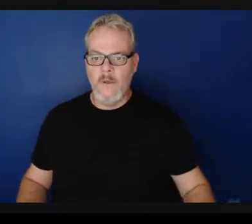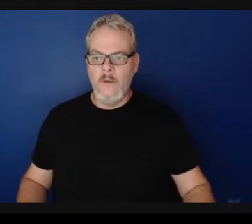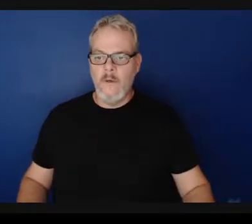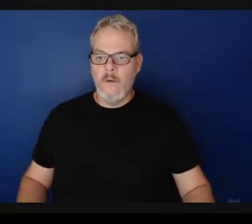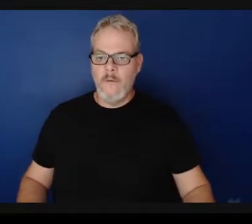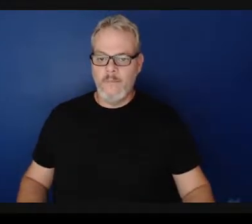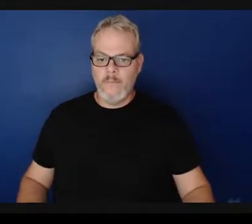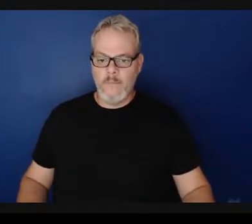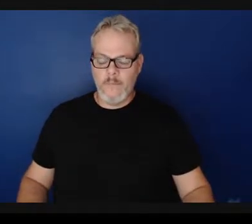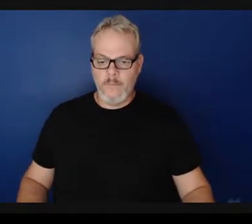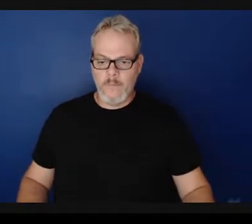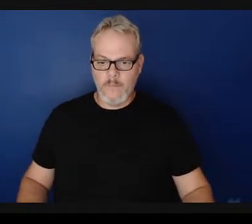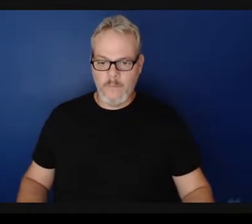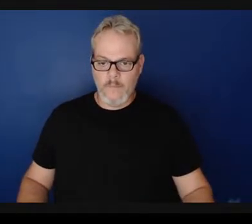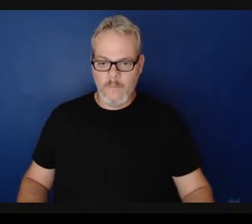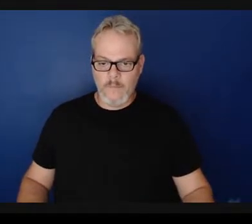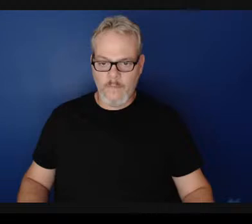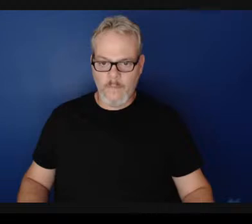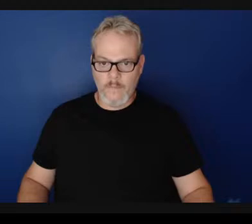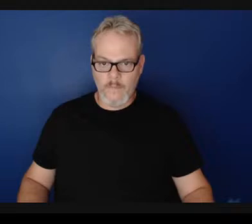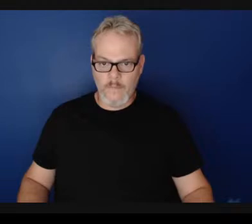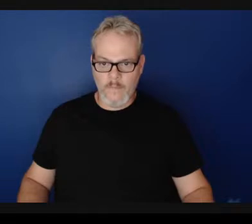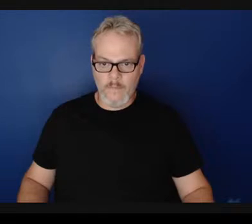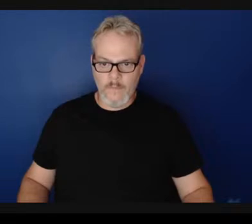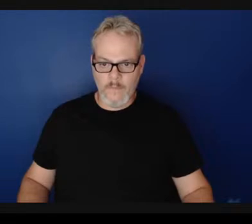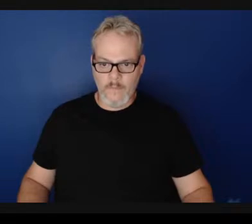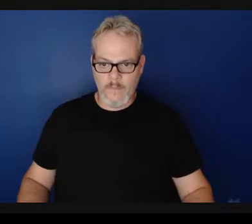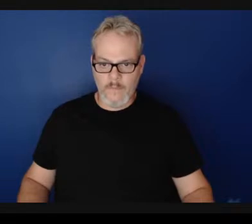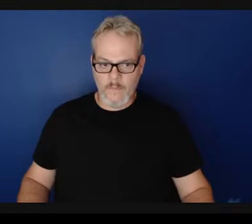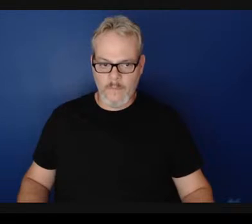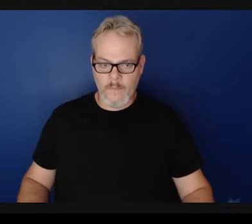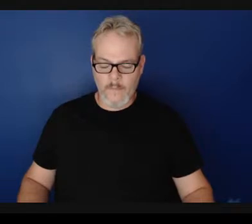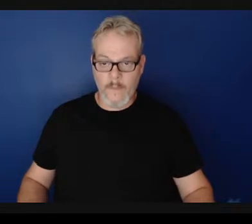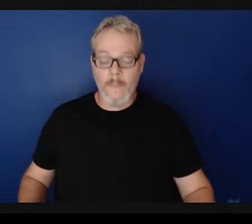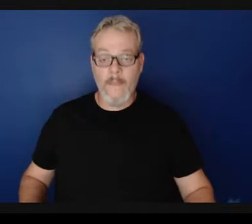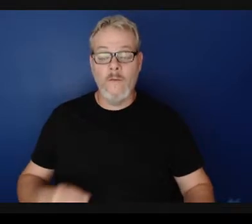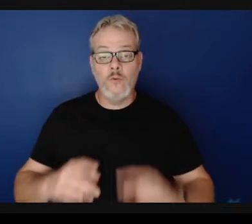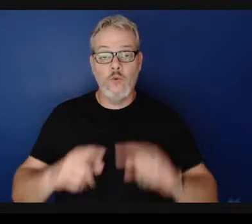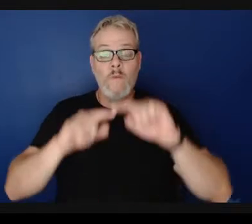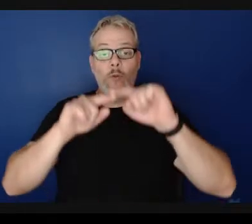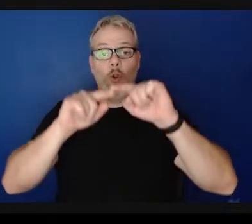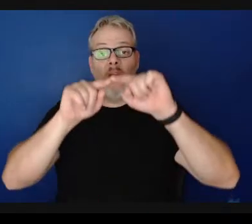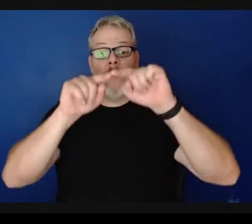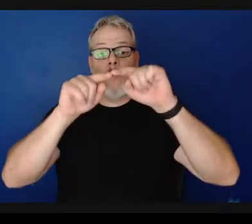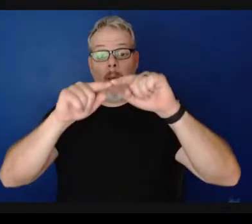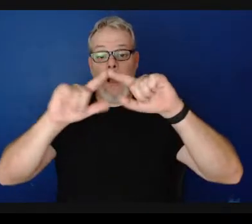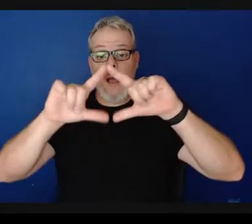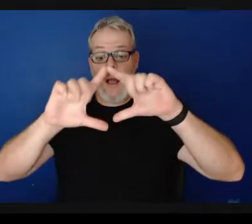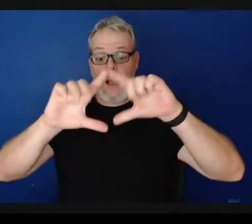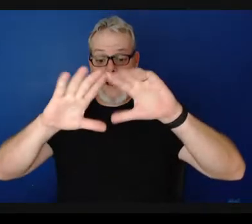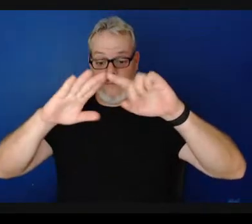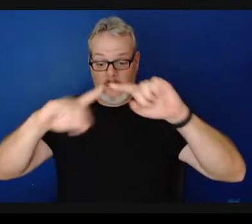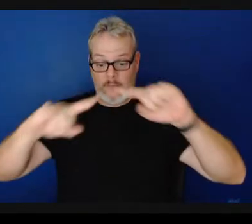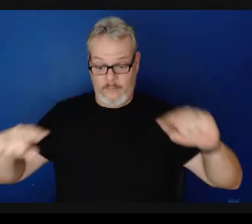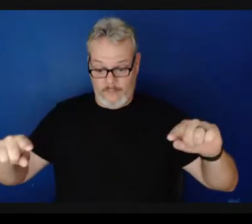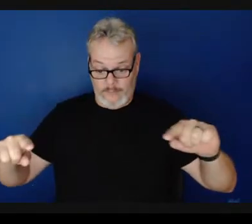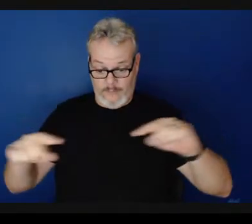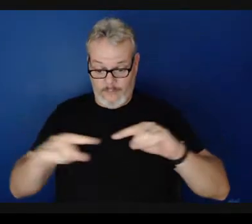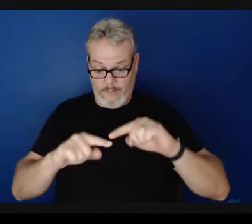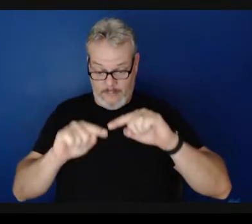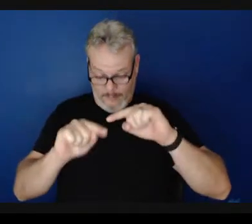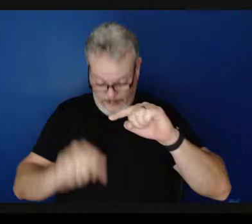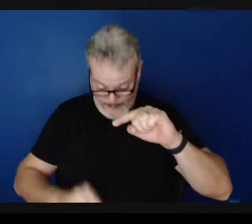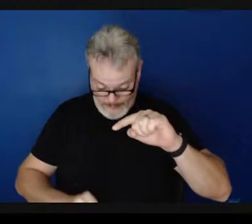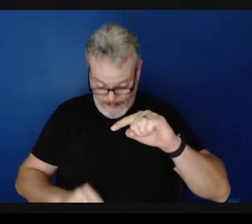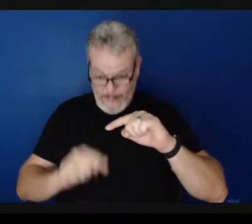orientation is that it's subvertical, as in it's more or less up and down with a little bit of a lean. as shown here in this image. And this is exaggerated how big it actually